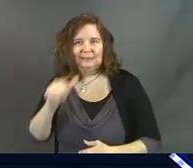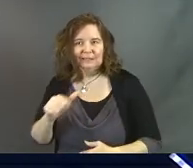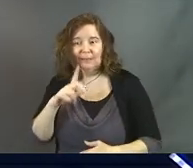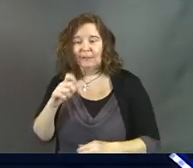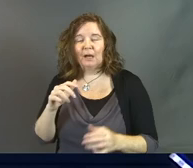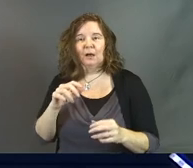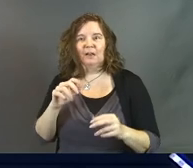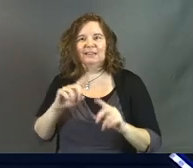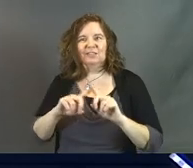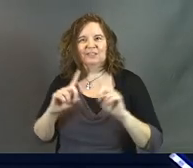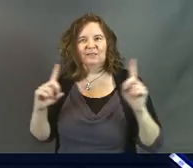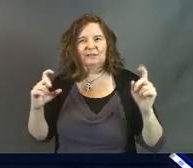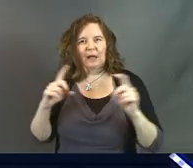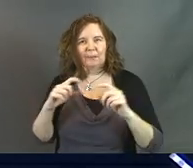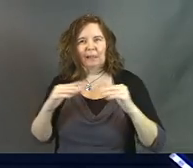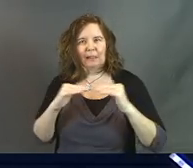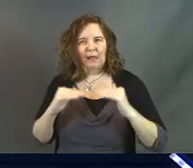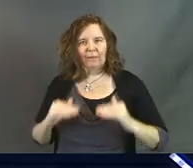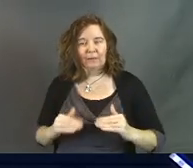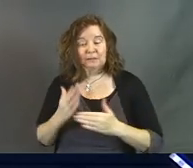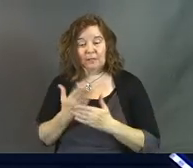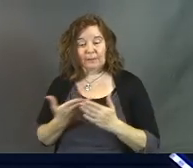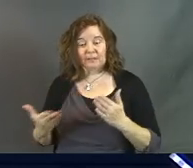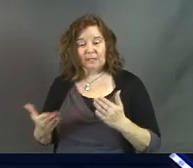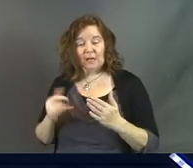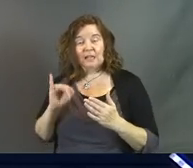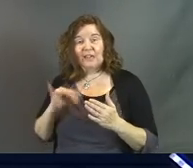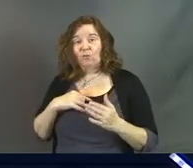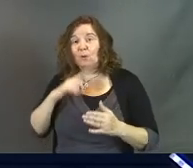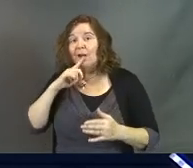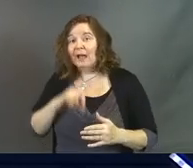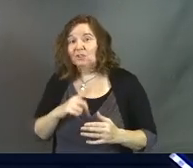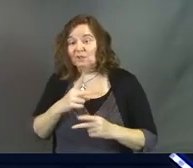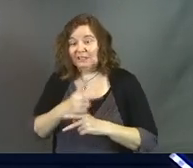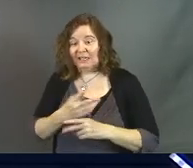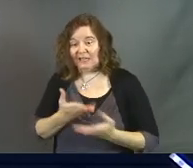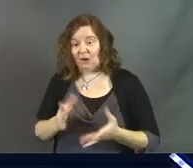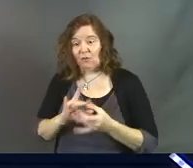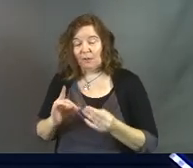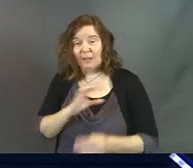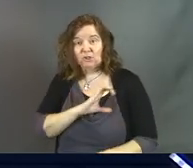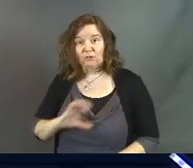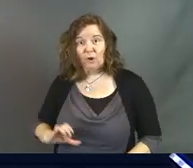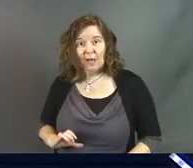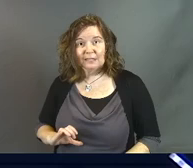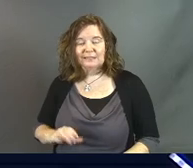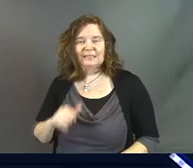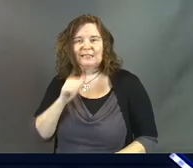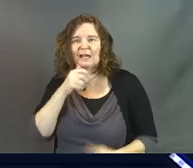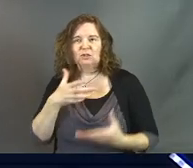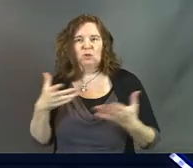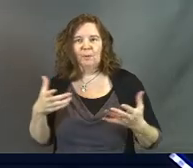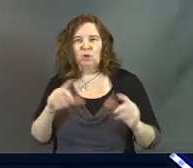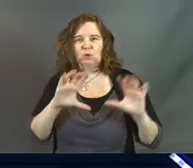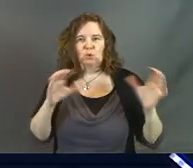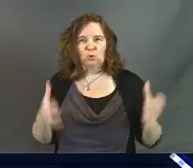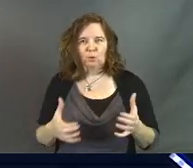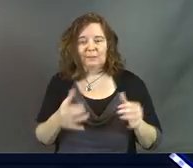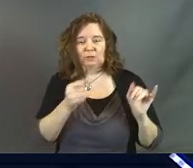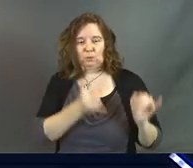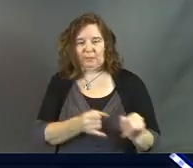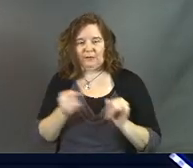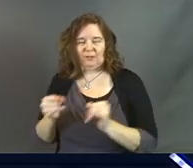Because there's nuances. And some of this stuff, if we're actually going to carry the message of Christ, it's not so much to groups, it's